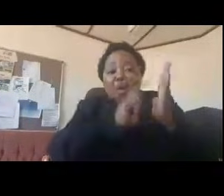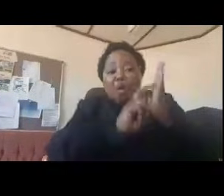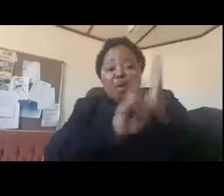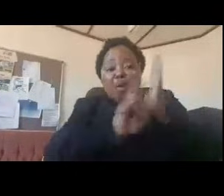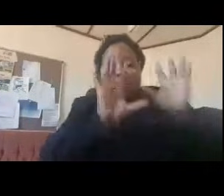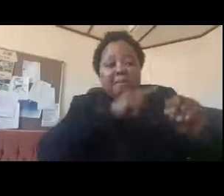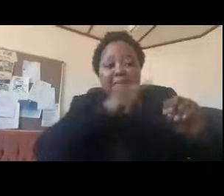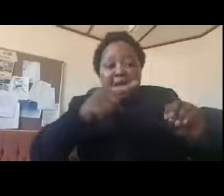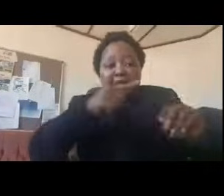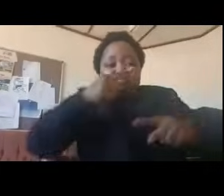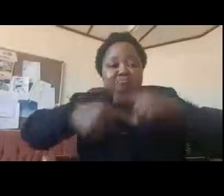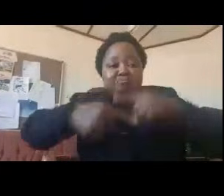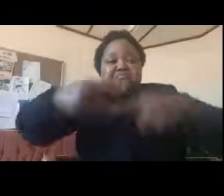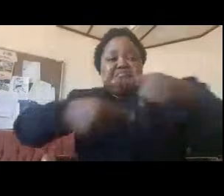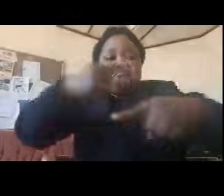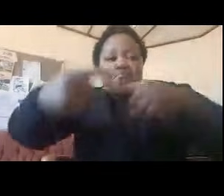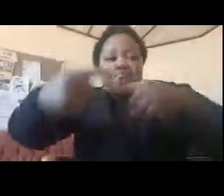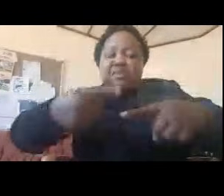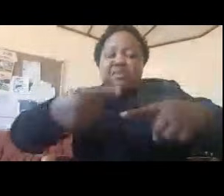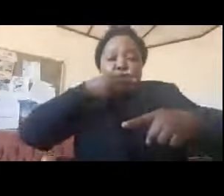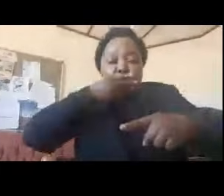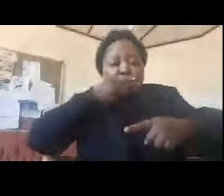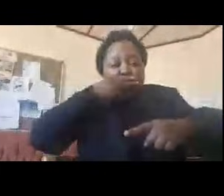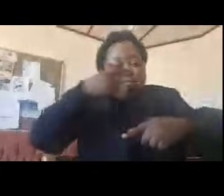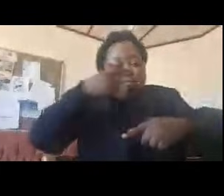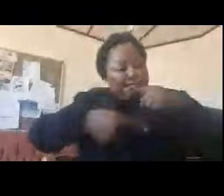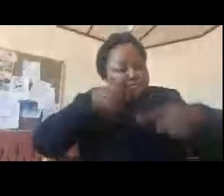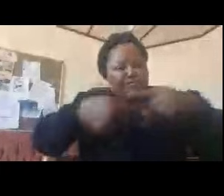smoking. What stopped smoking?